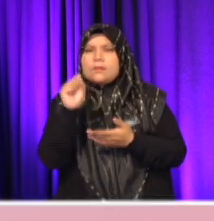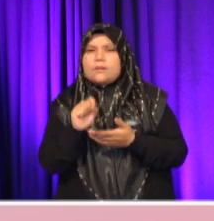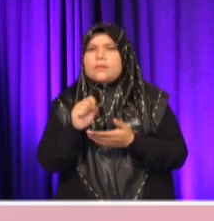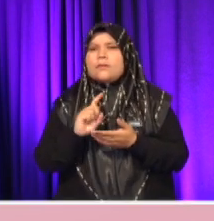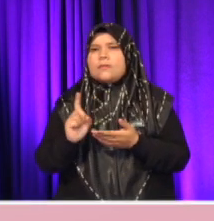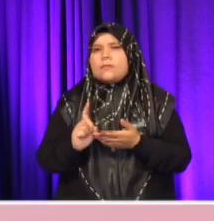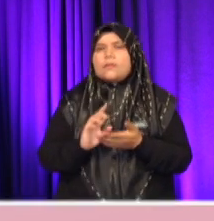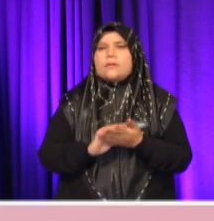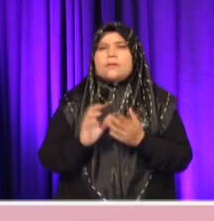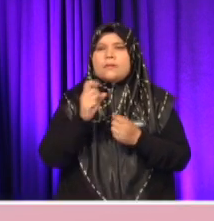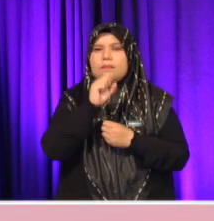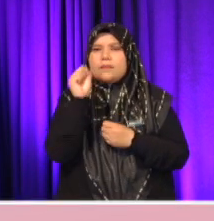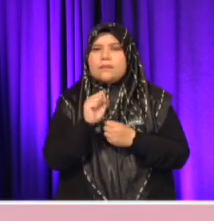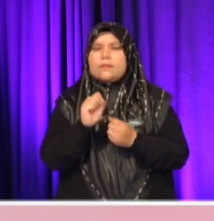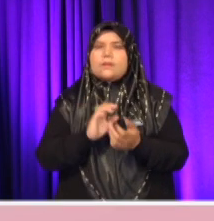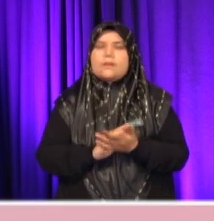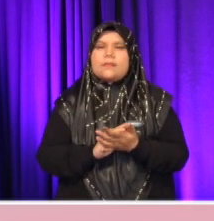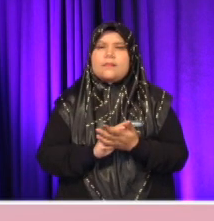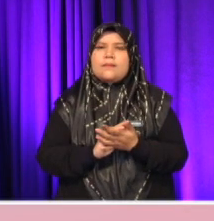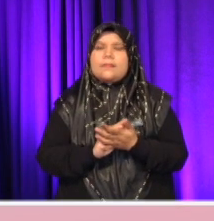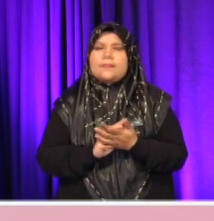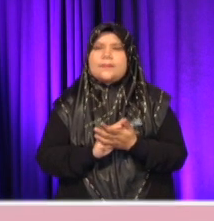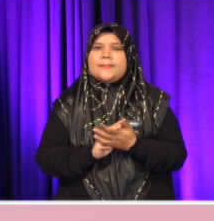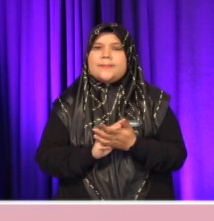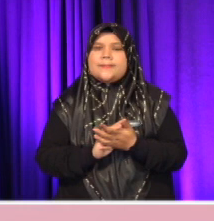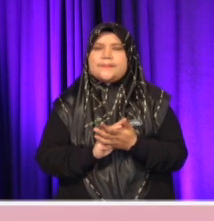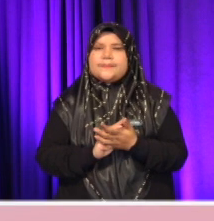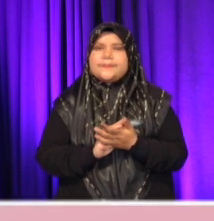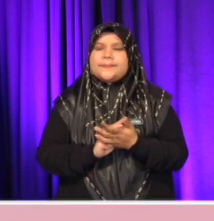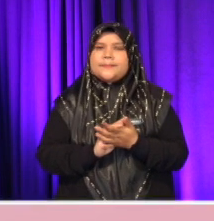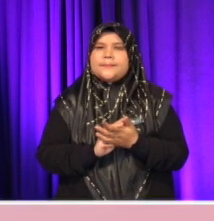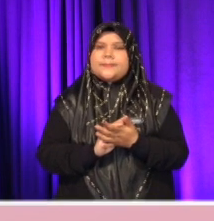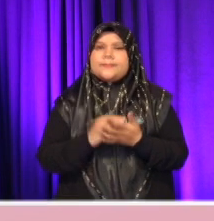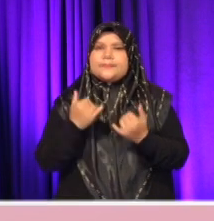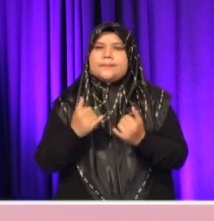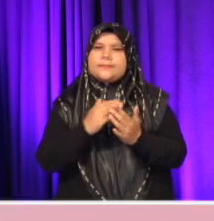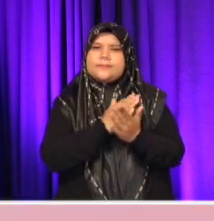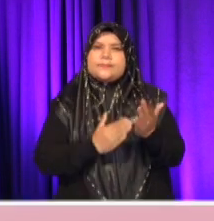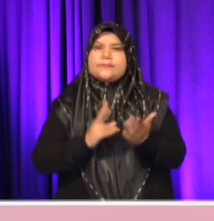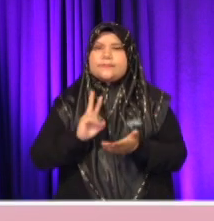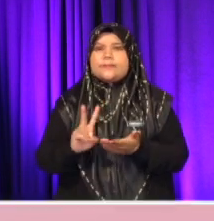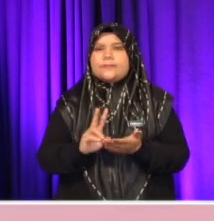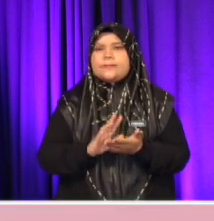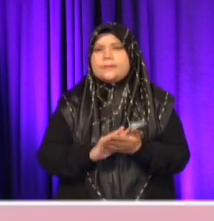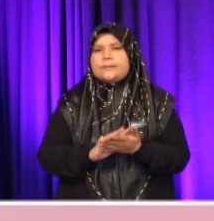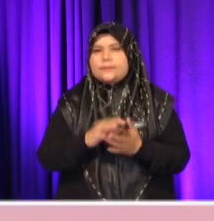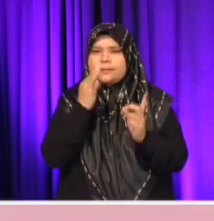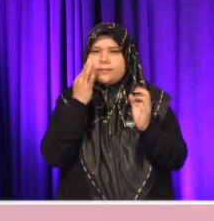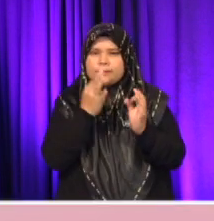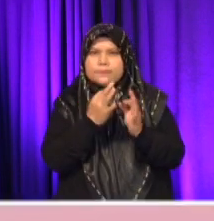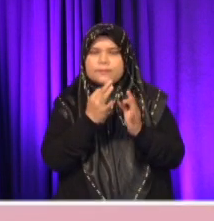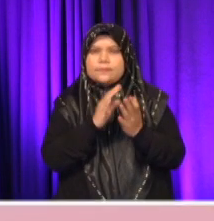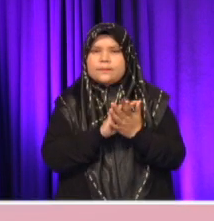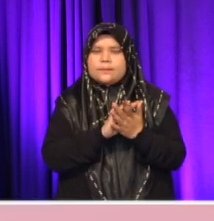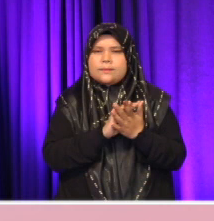one. You're safe. Panicking. Okay, so you're safe. All right, all right. Now, okay, so this is part 2. All right. All right, so the focus here. The focus